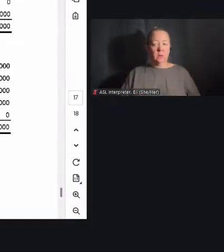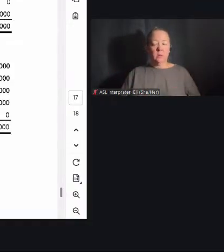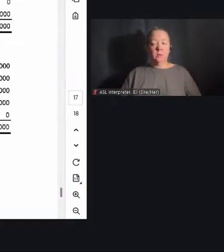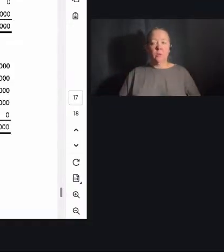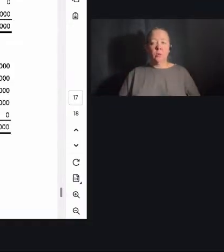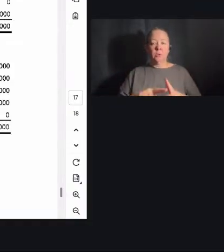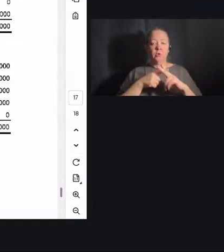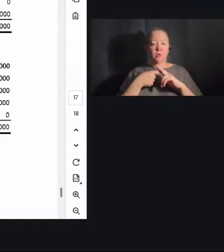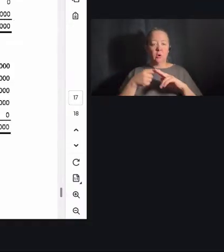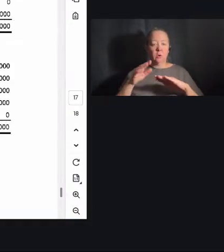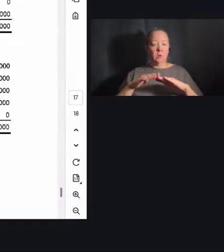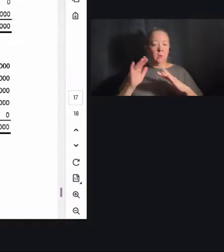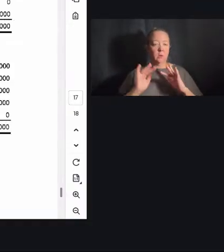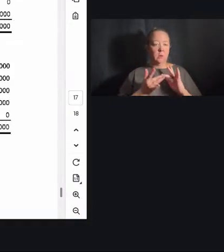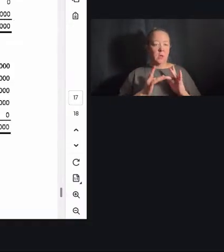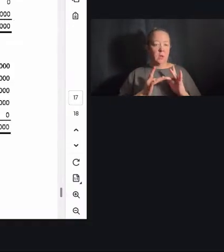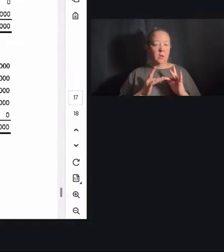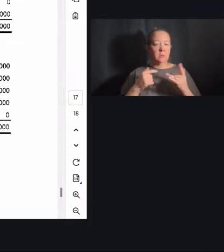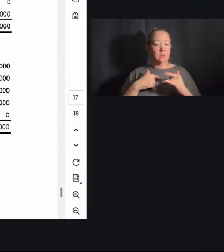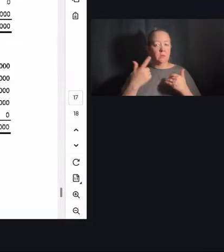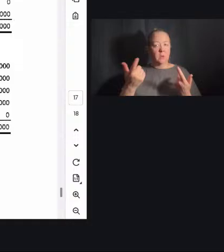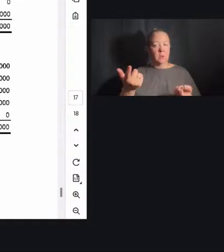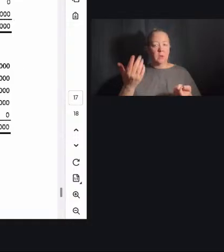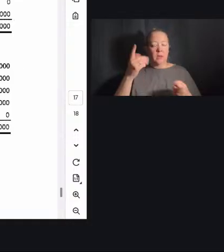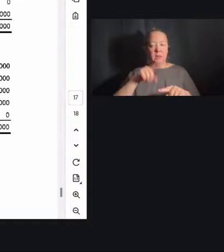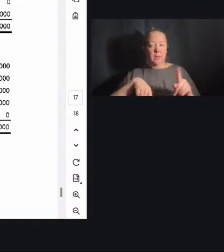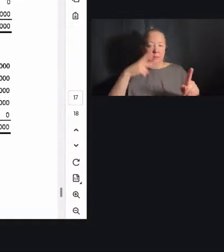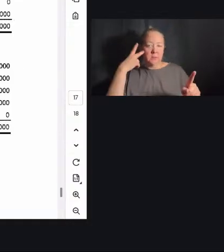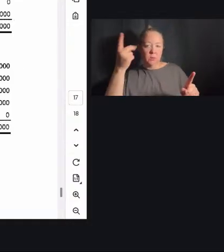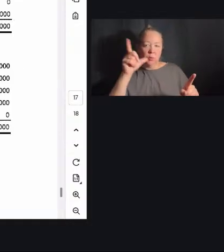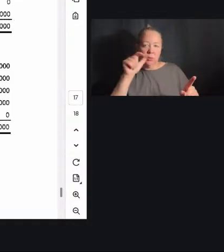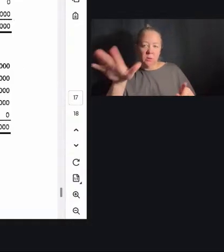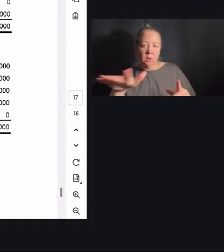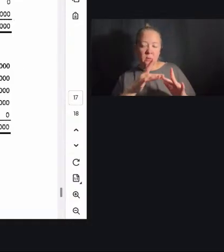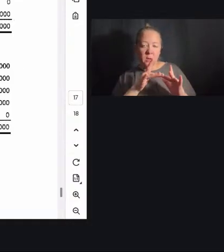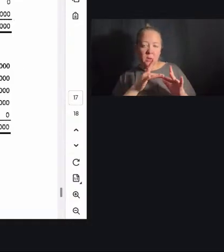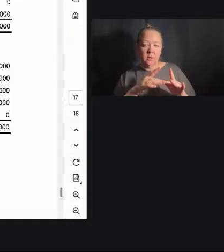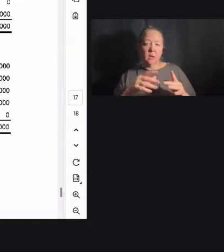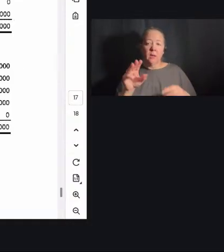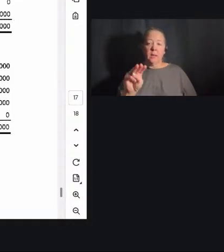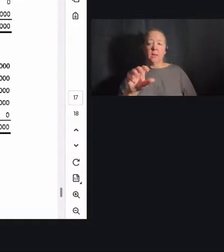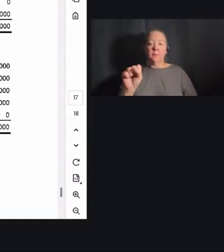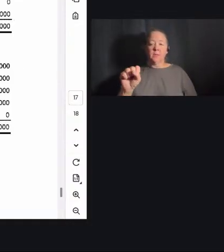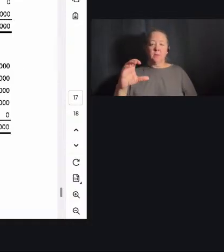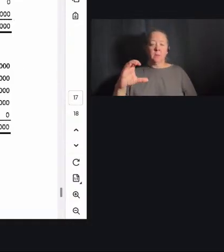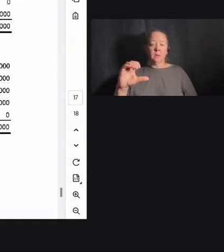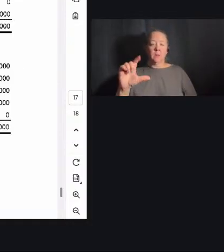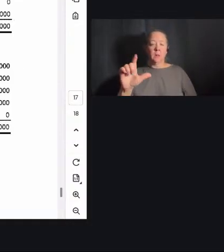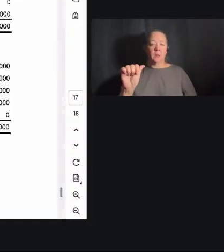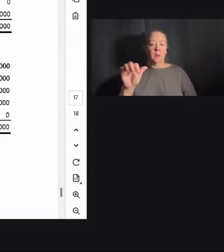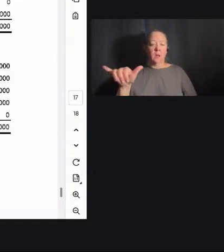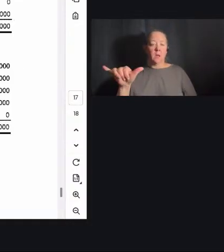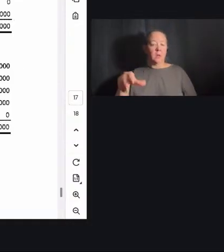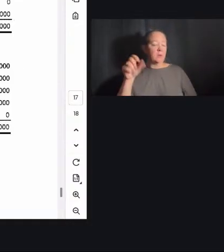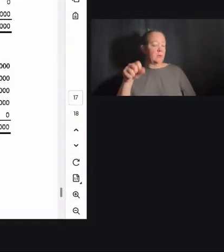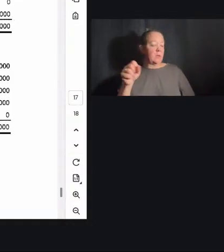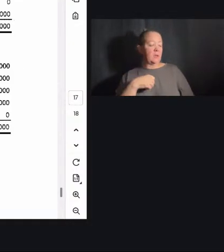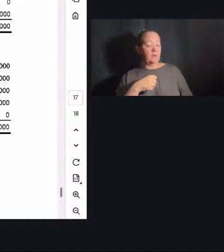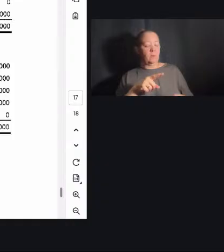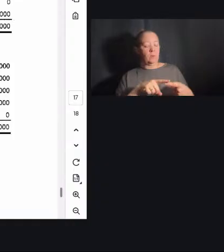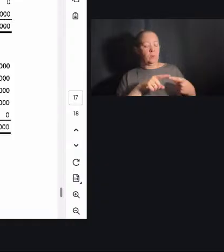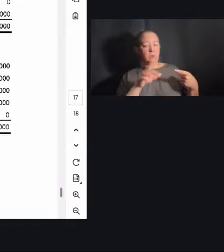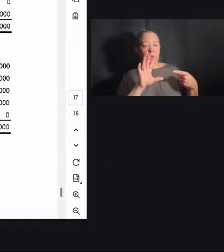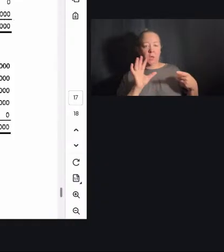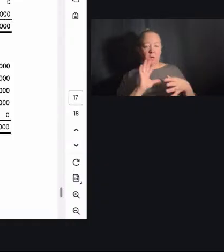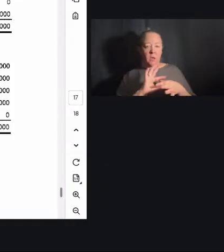able to speak, Ms. Clay? Yes. Go ahead. I had one comment and one question. I